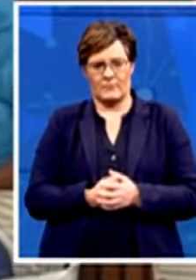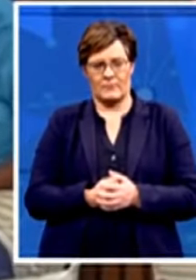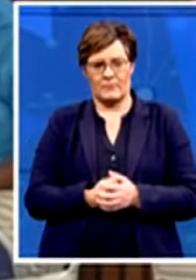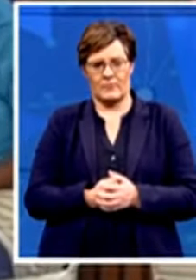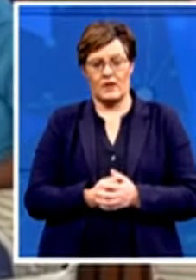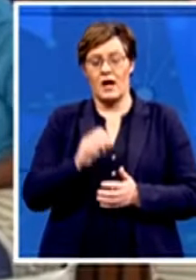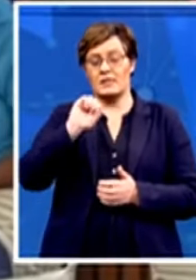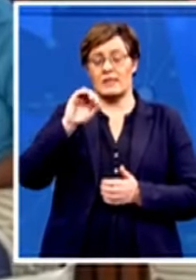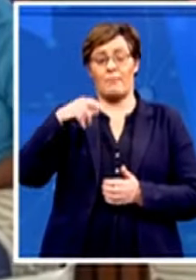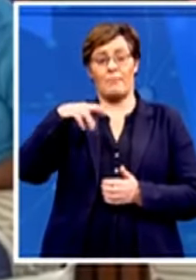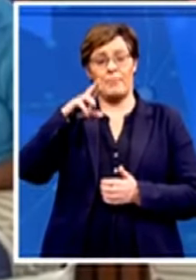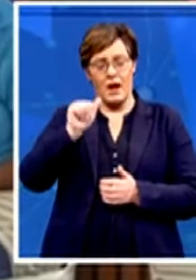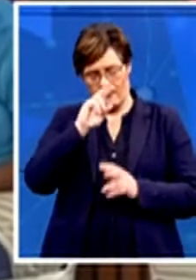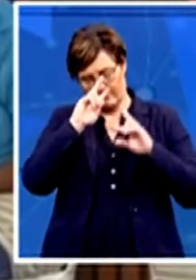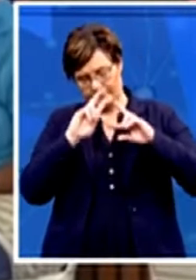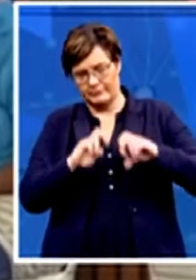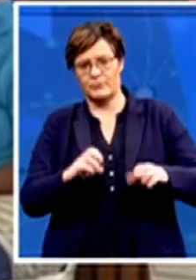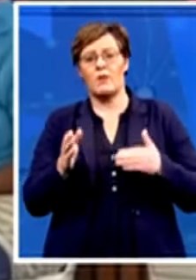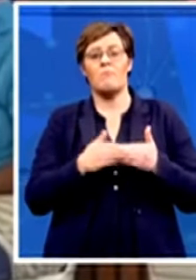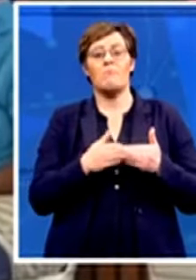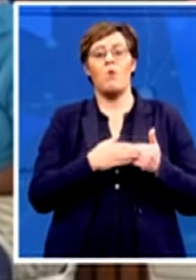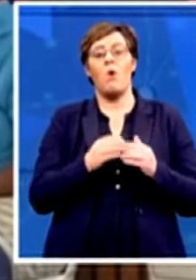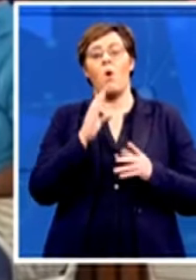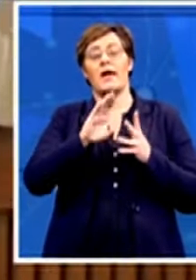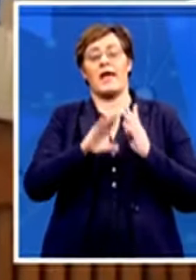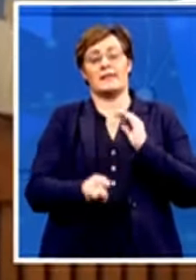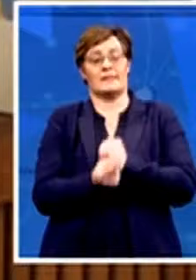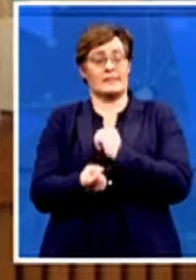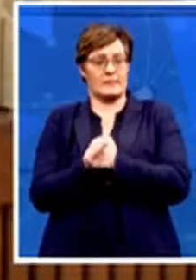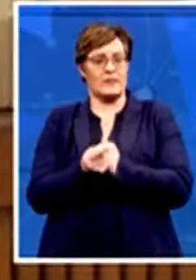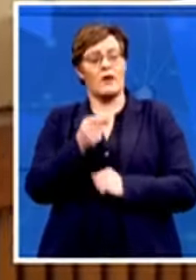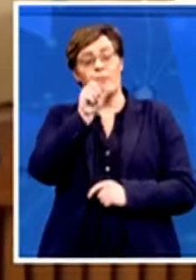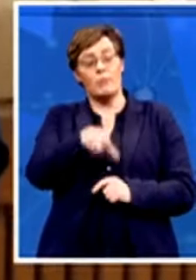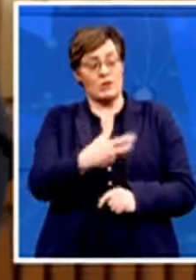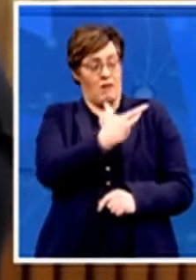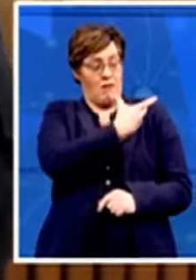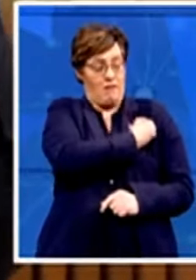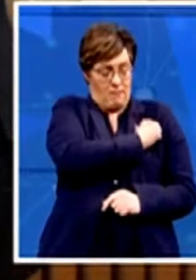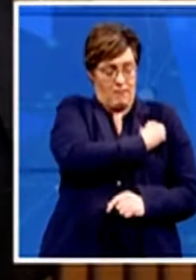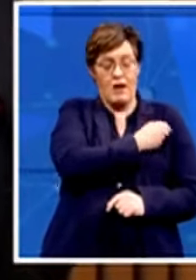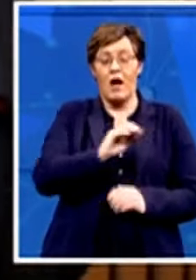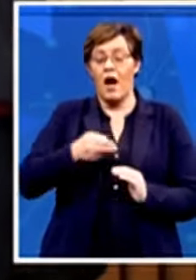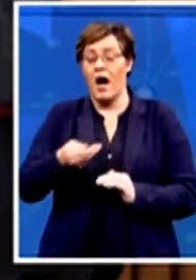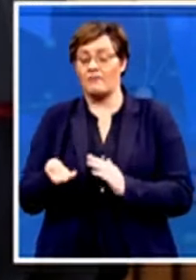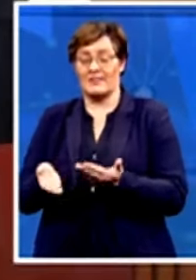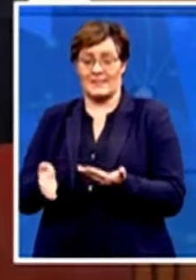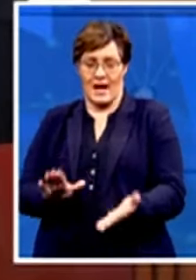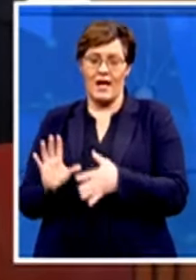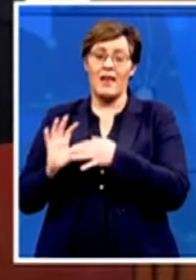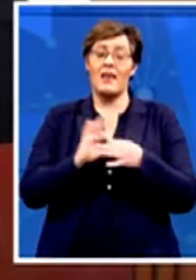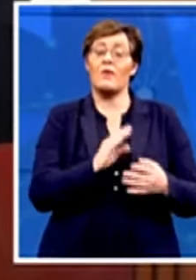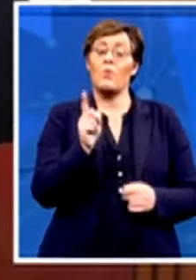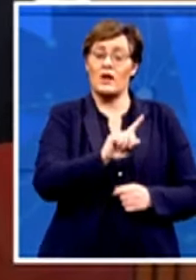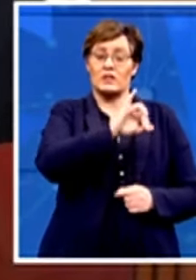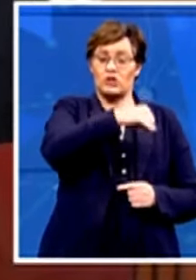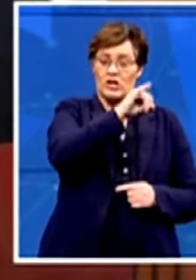more suspected cases of COVID-19 related deaths linked to the Johnson & Johnson and Pfizer jabs being